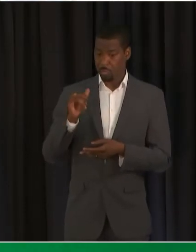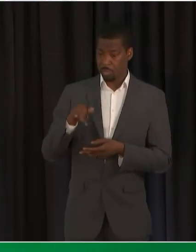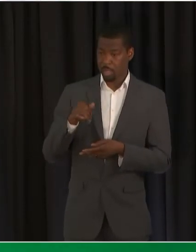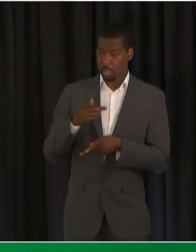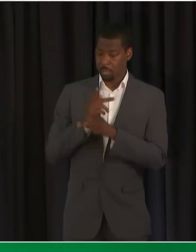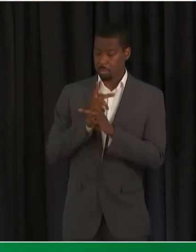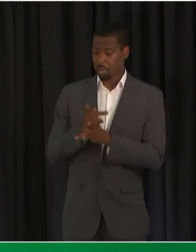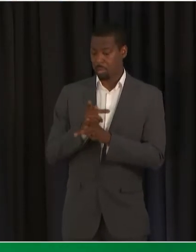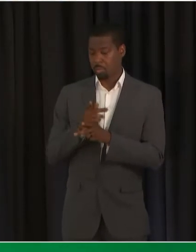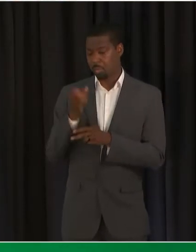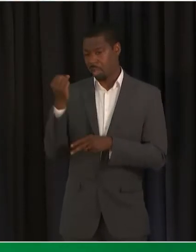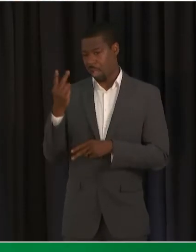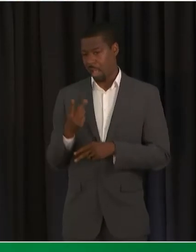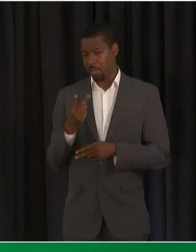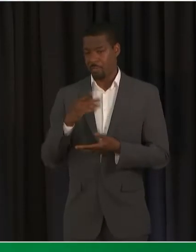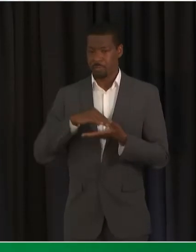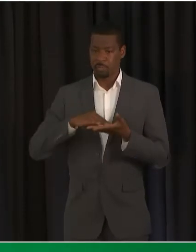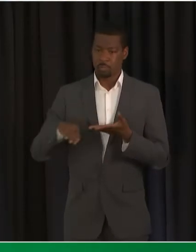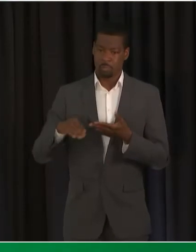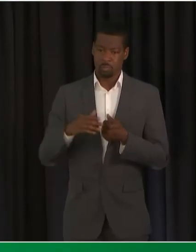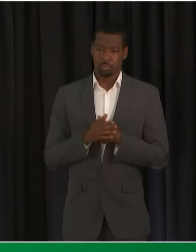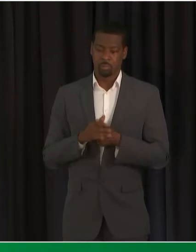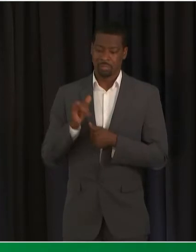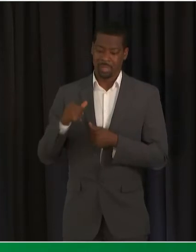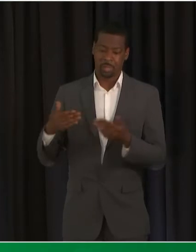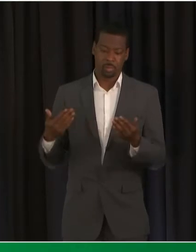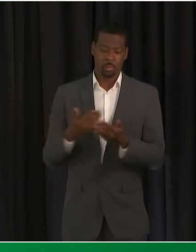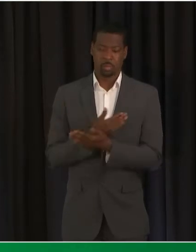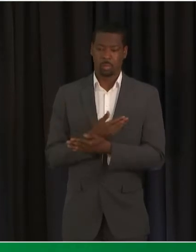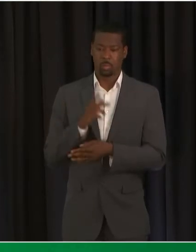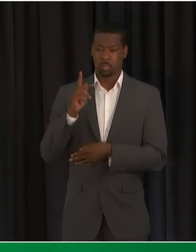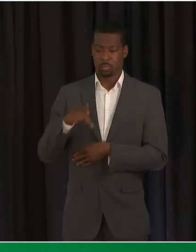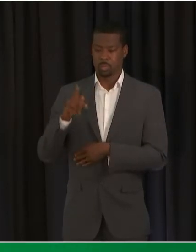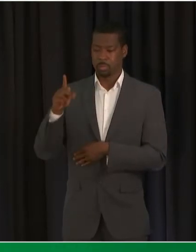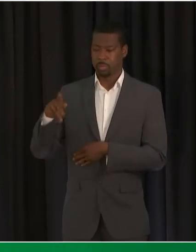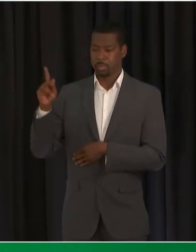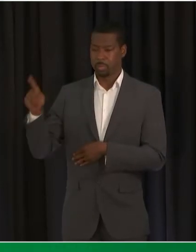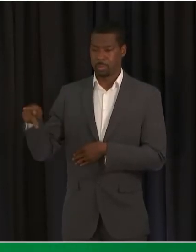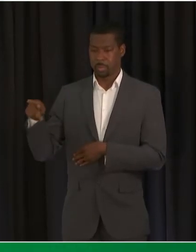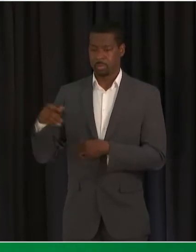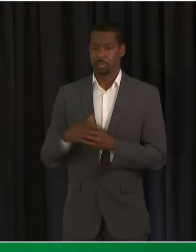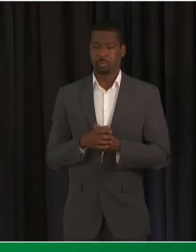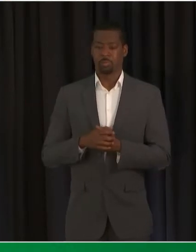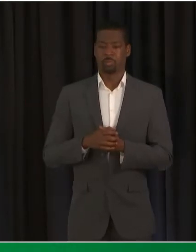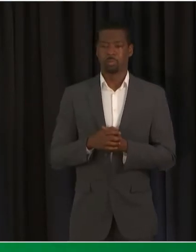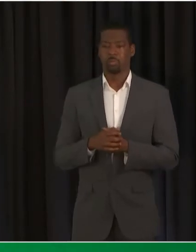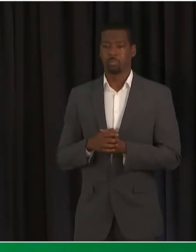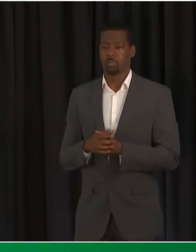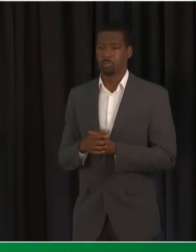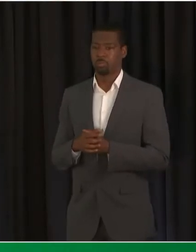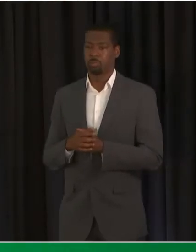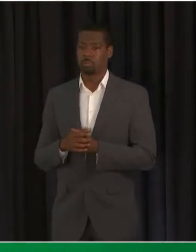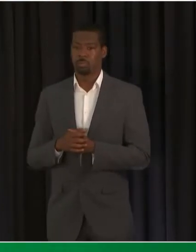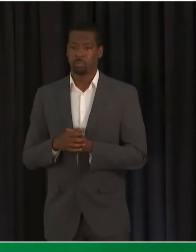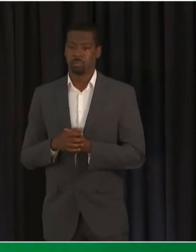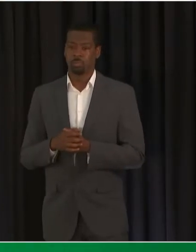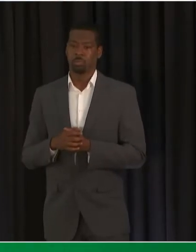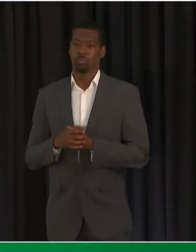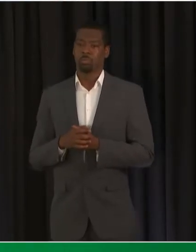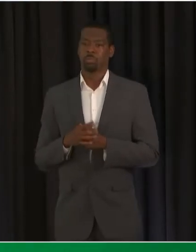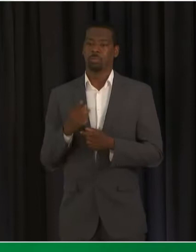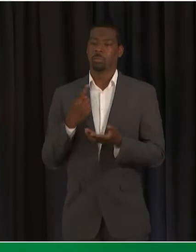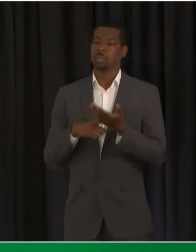been partially forgiven. So that's the new Paycheck Protection Program. If we can turn to the next slide and go over